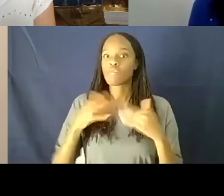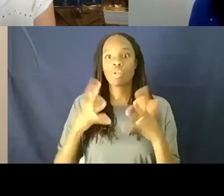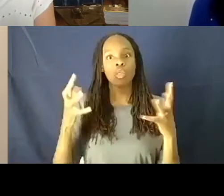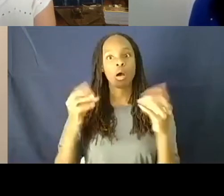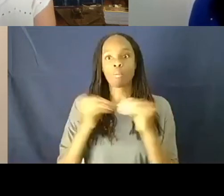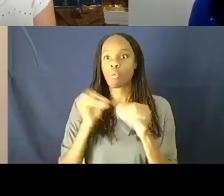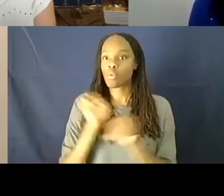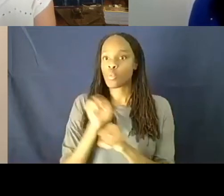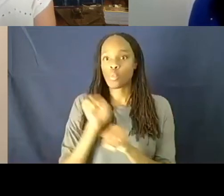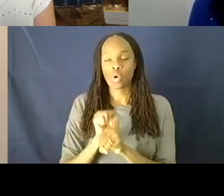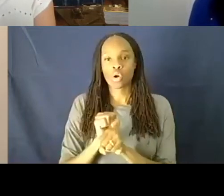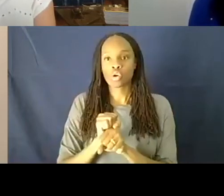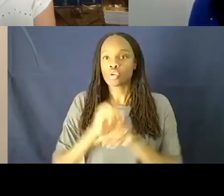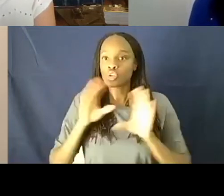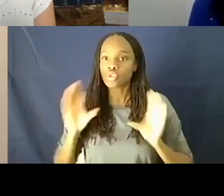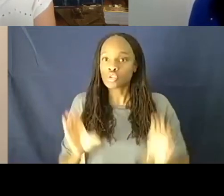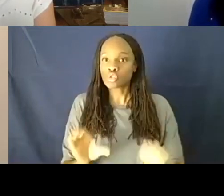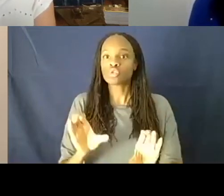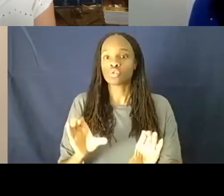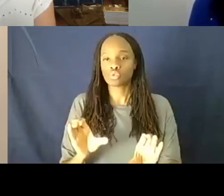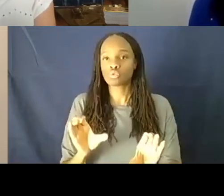of moving